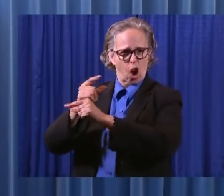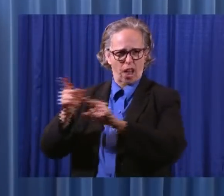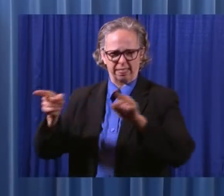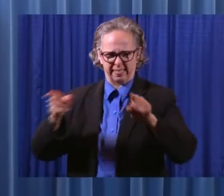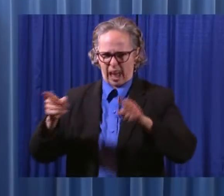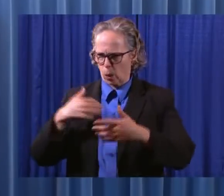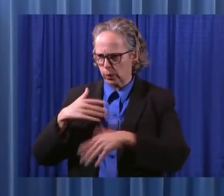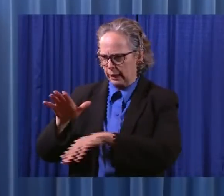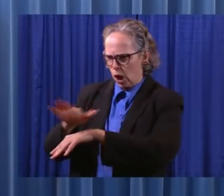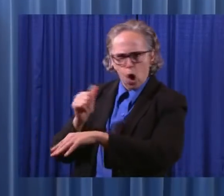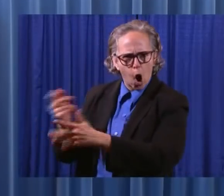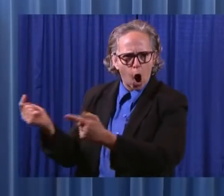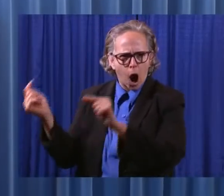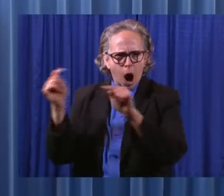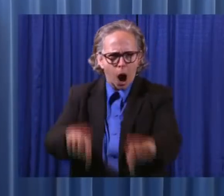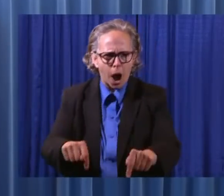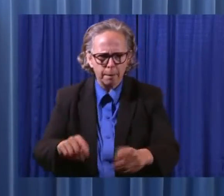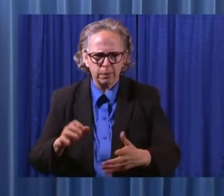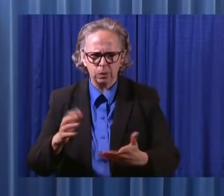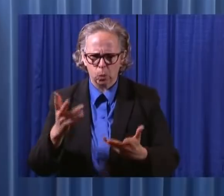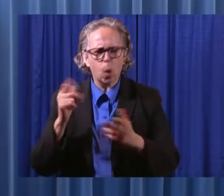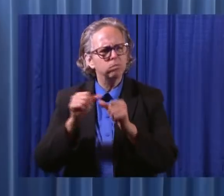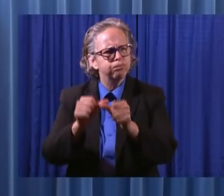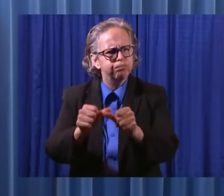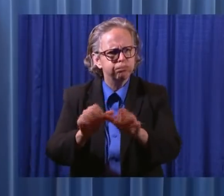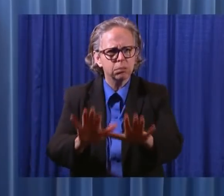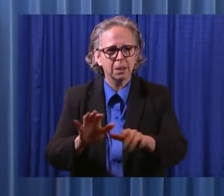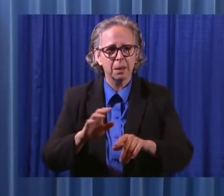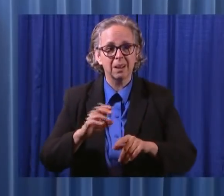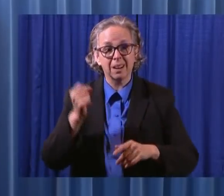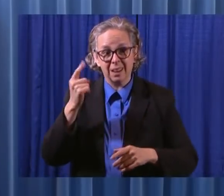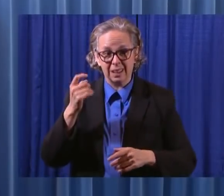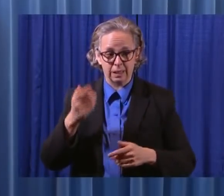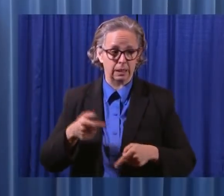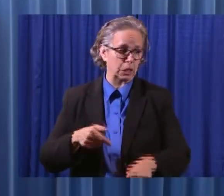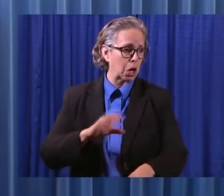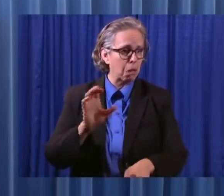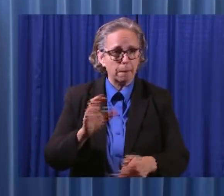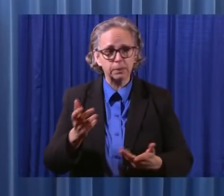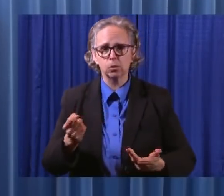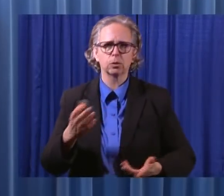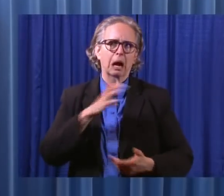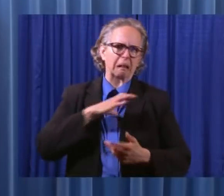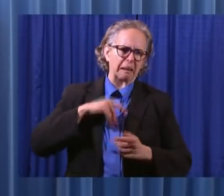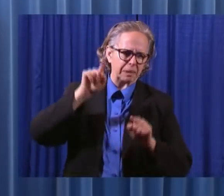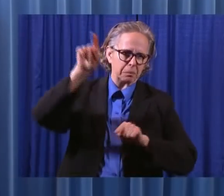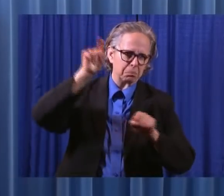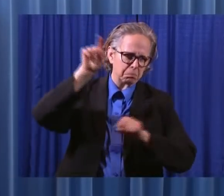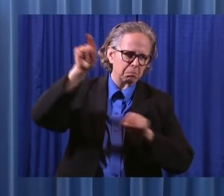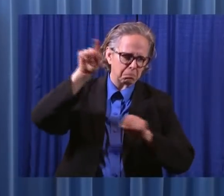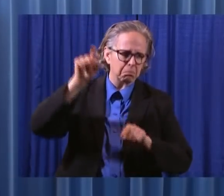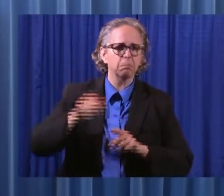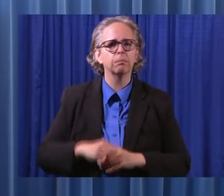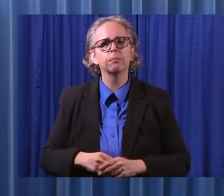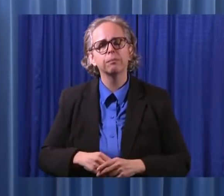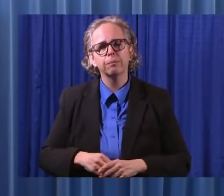that we've done that in Cleveland. Excuse me, we've done that in Cleveland. We've done it in Columbus. We've also, in more communities than that,